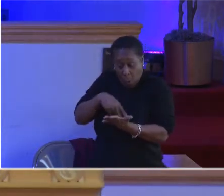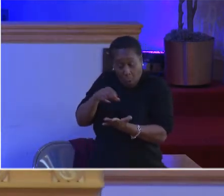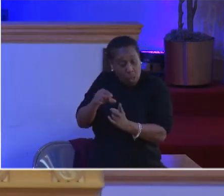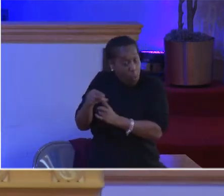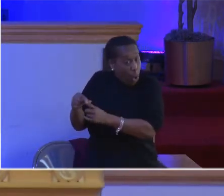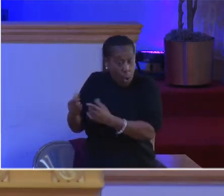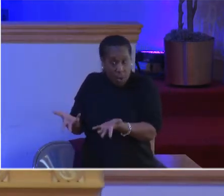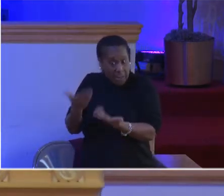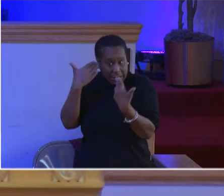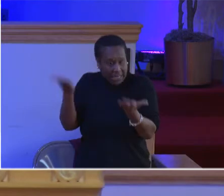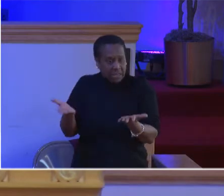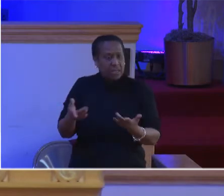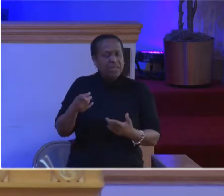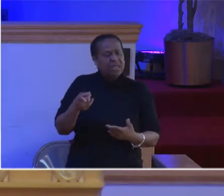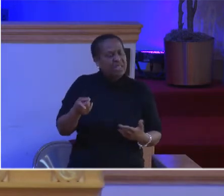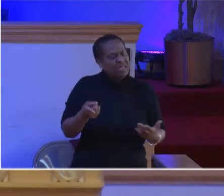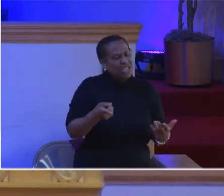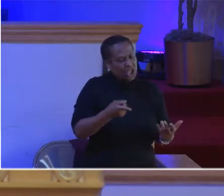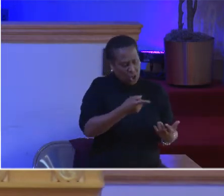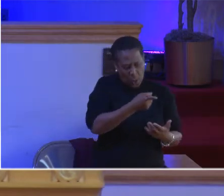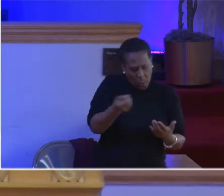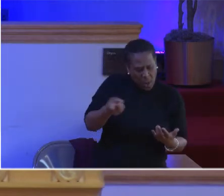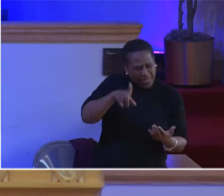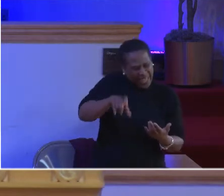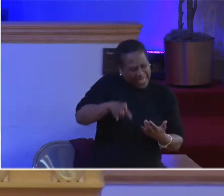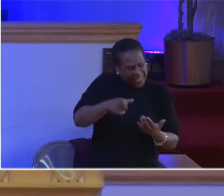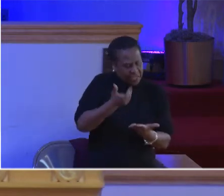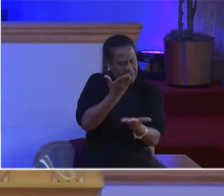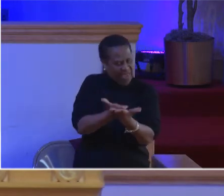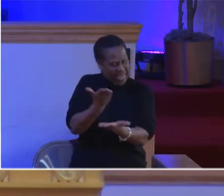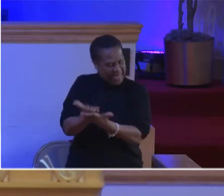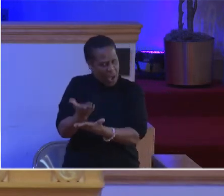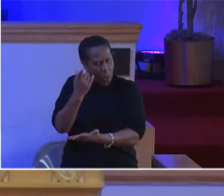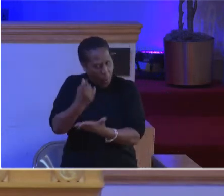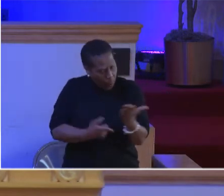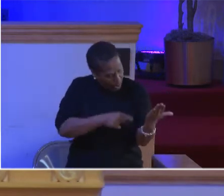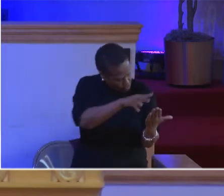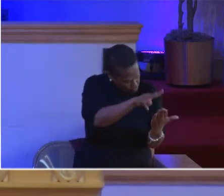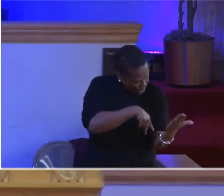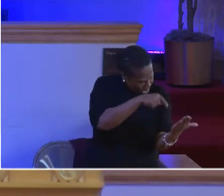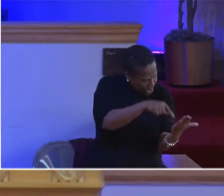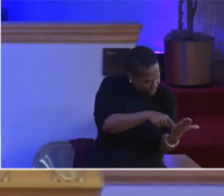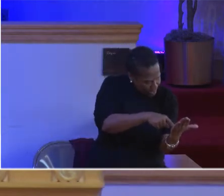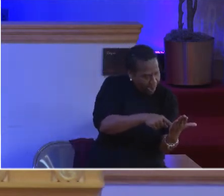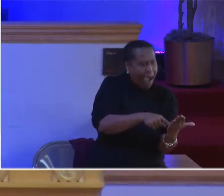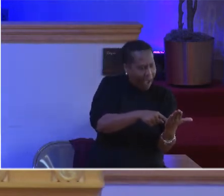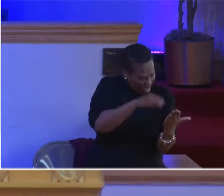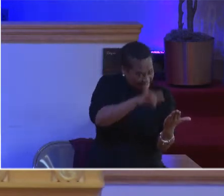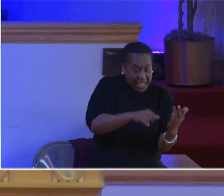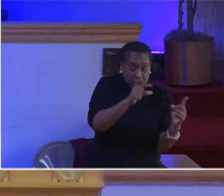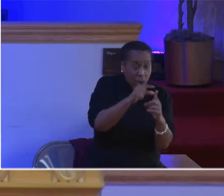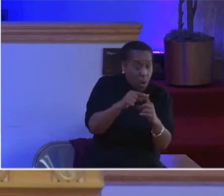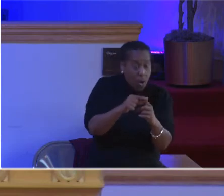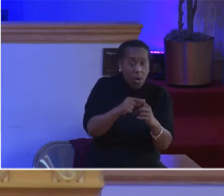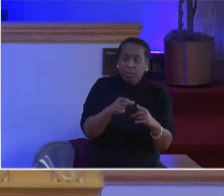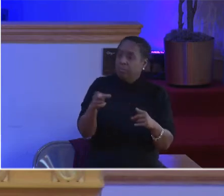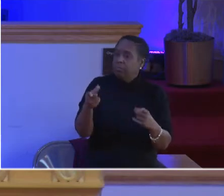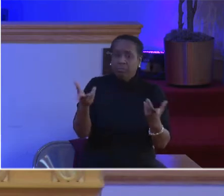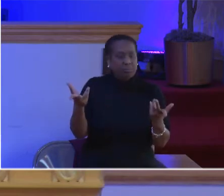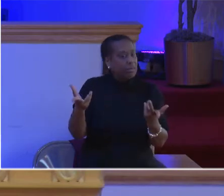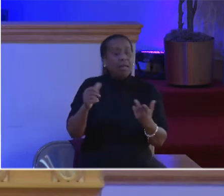so when they needed to validate that what they were reading was the word, they did